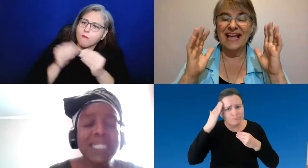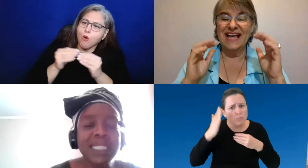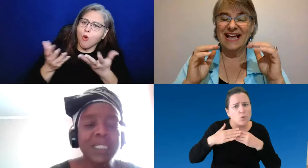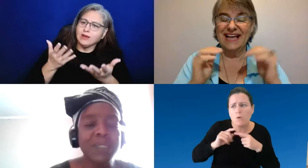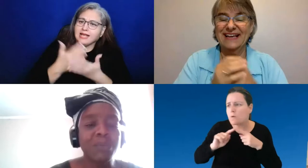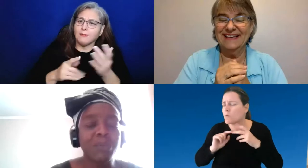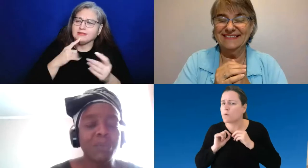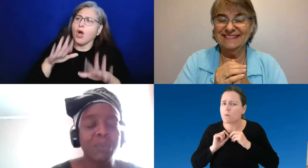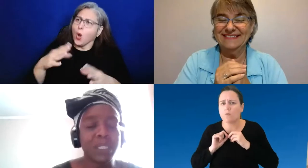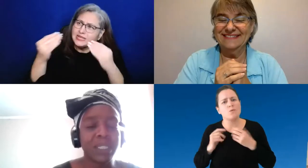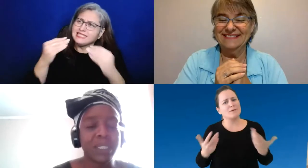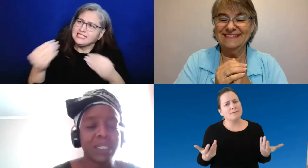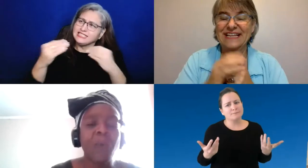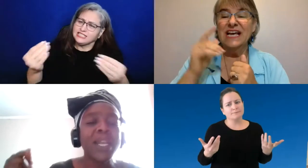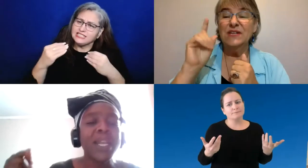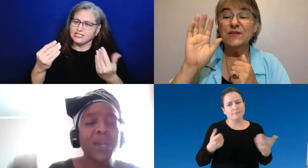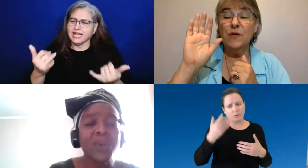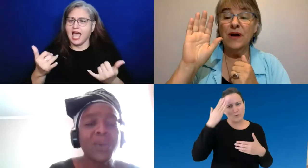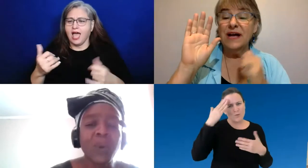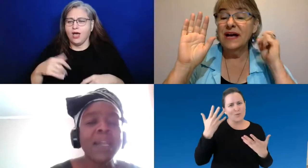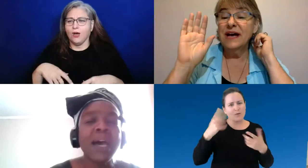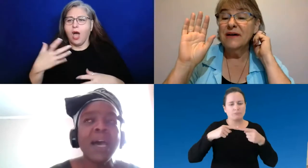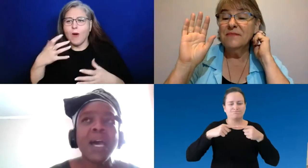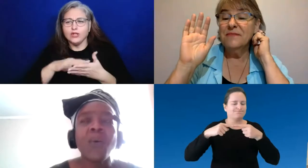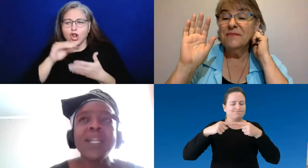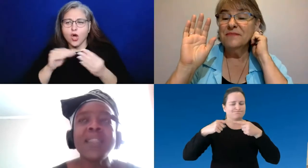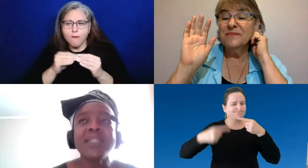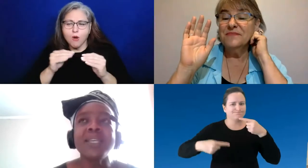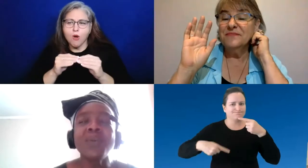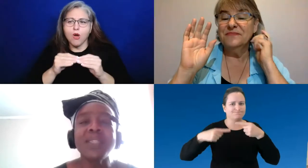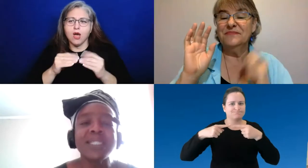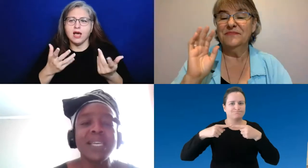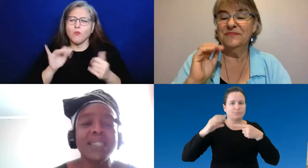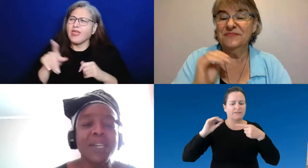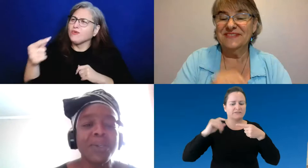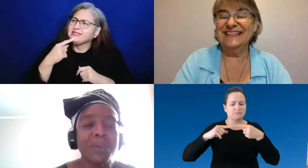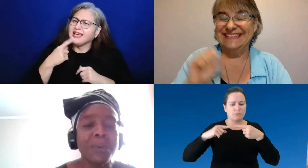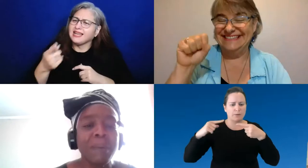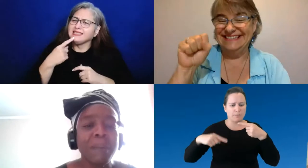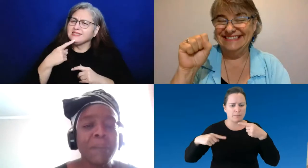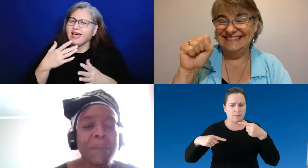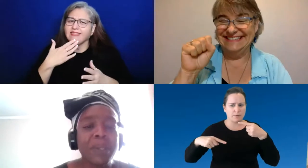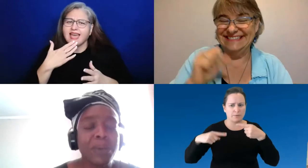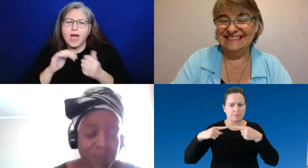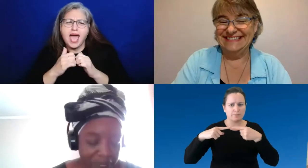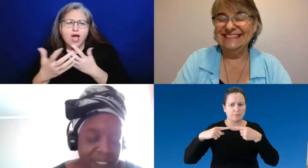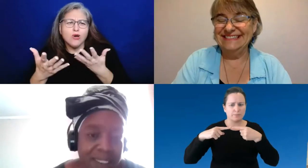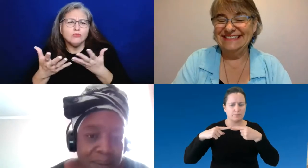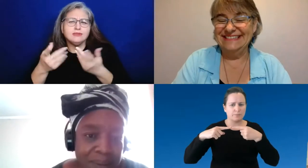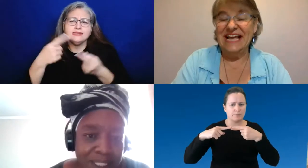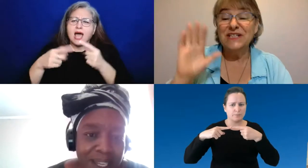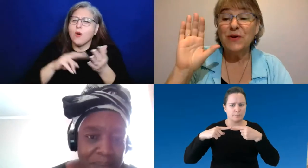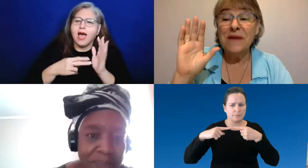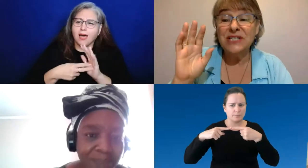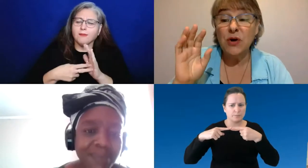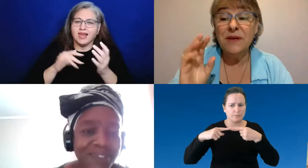will say, teach me. I wanna know, Kana, what are they saying when they say thank you? Yes,